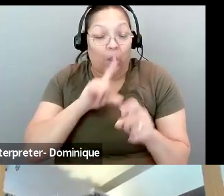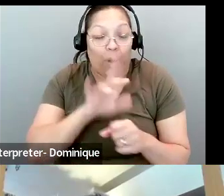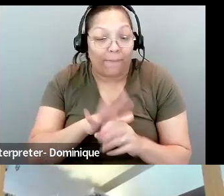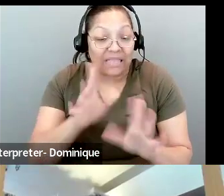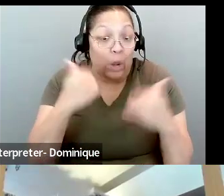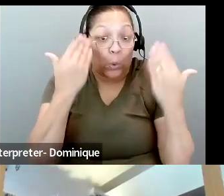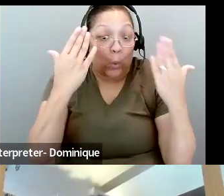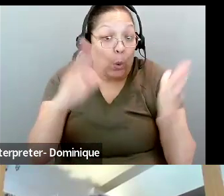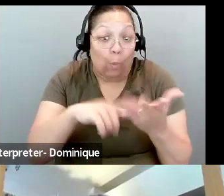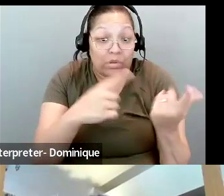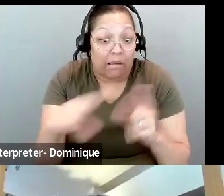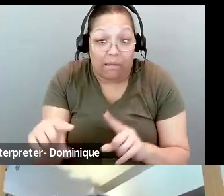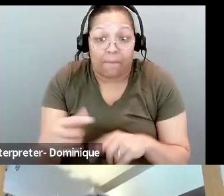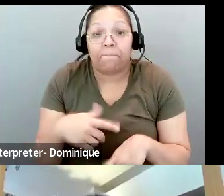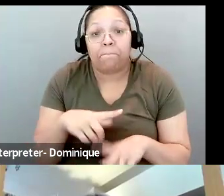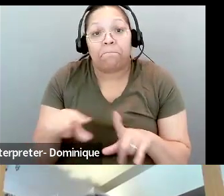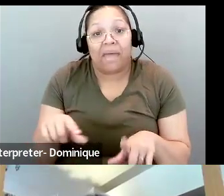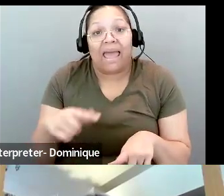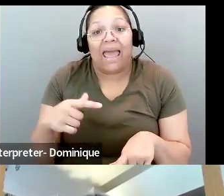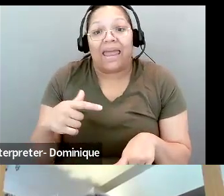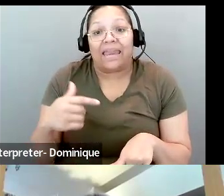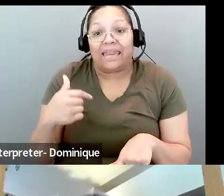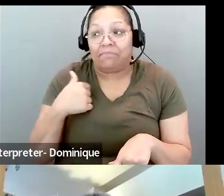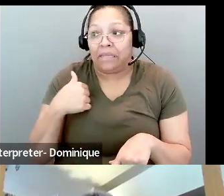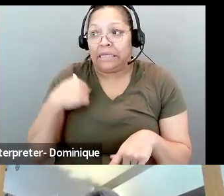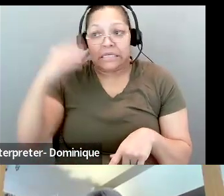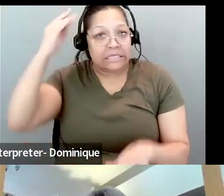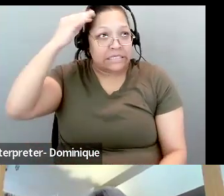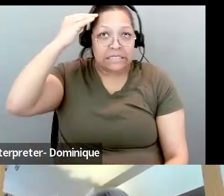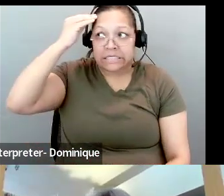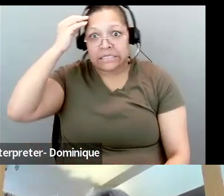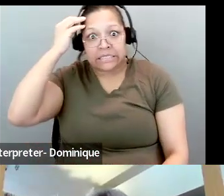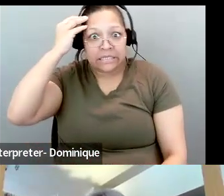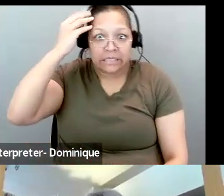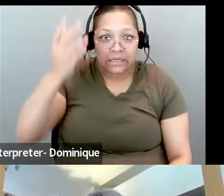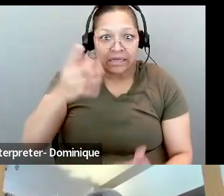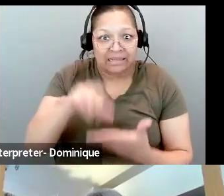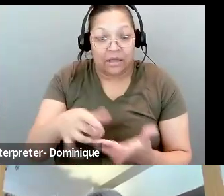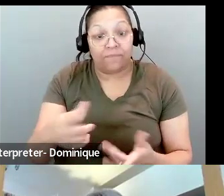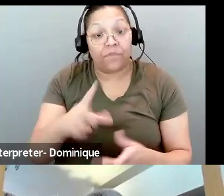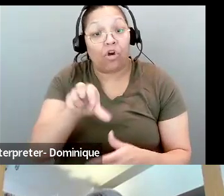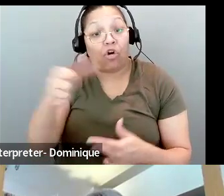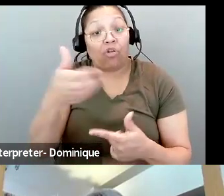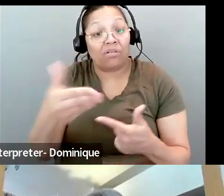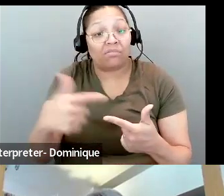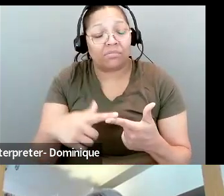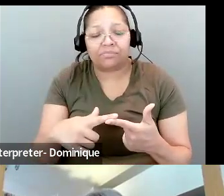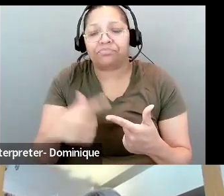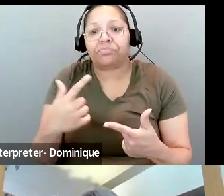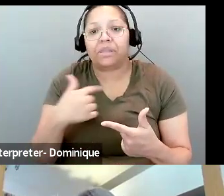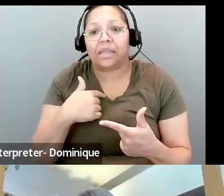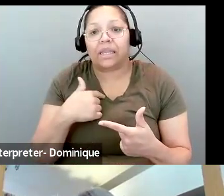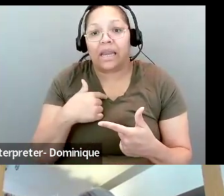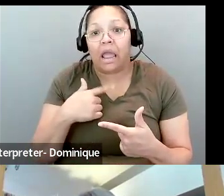happen. But I do have that kind of rattling around at the back of my head. And the other thing is that I've been in a